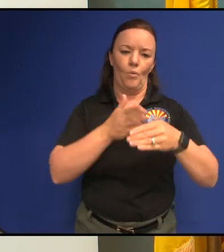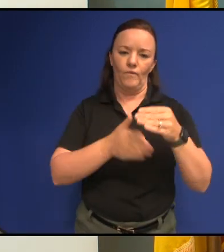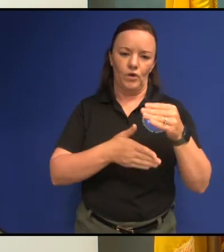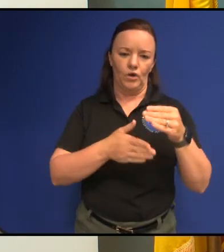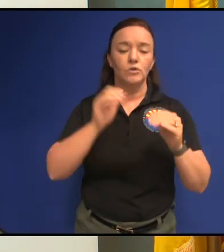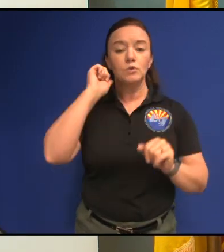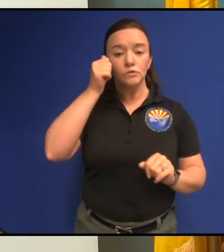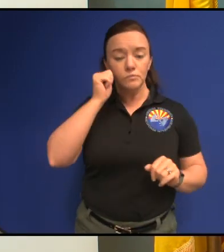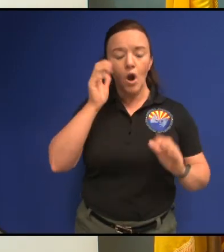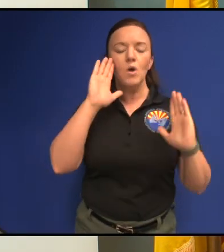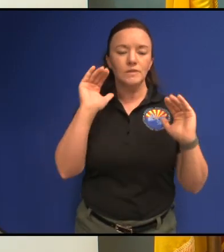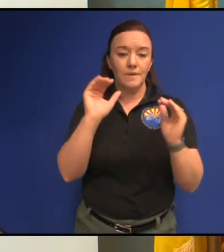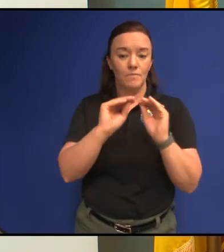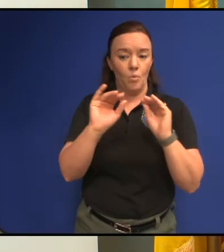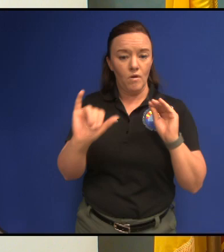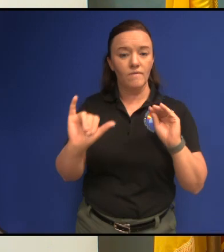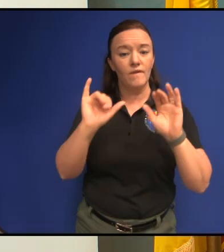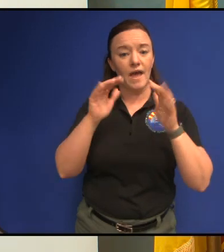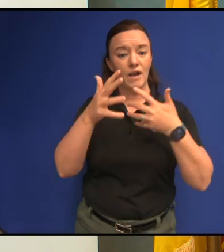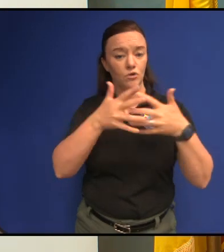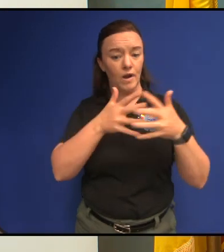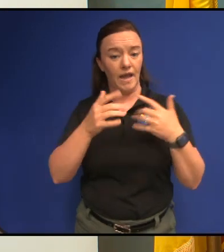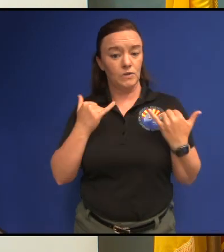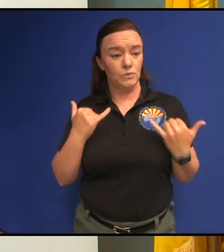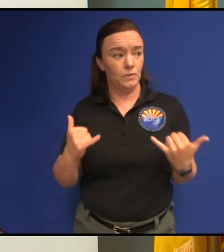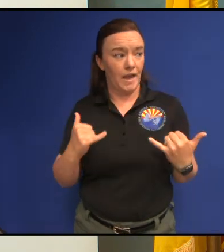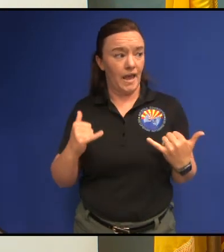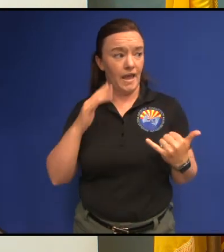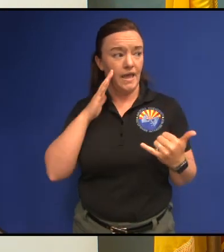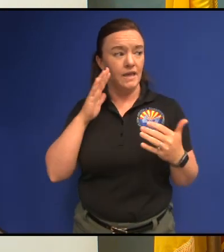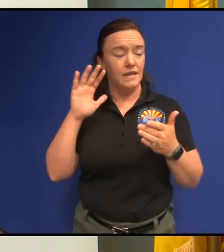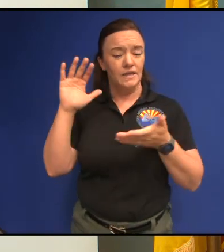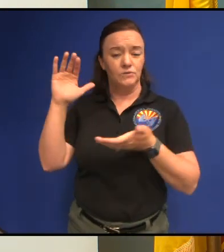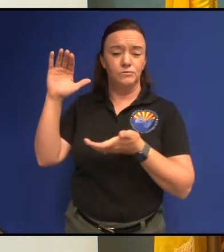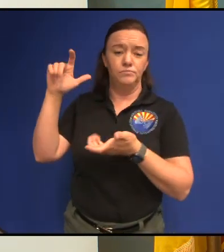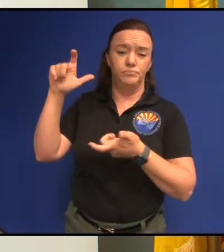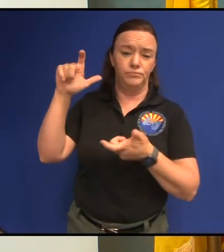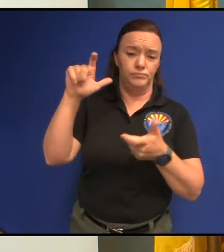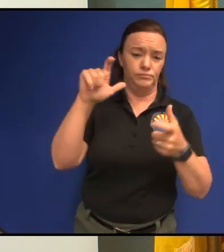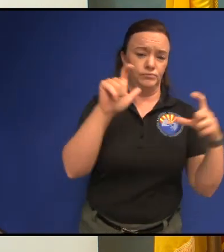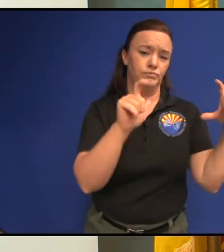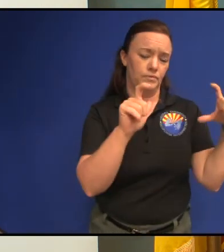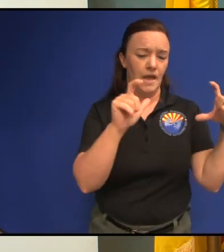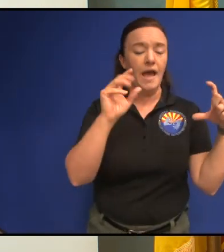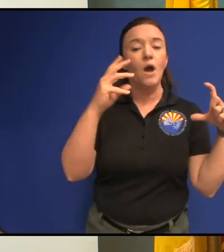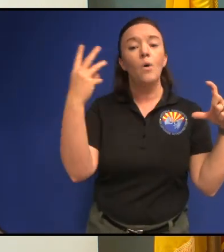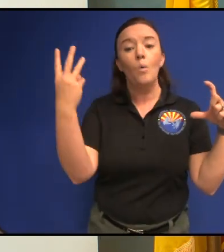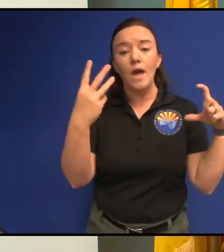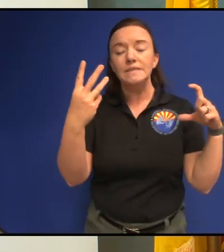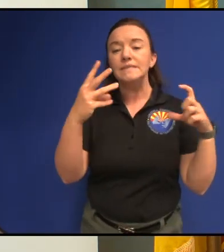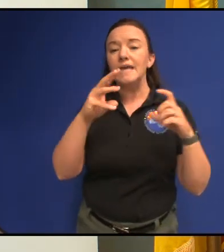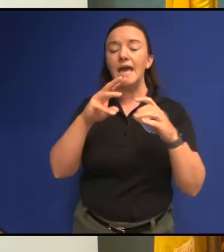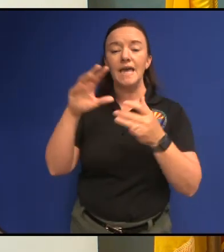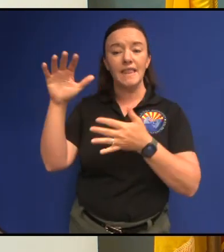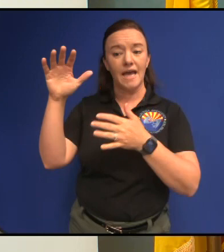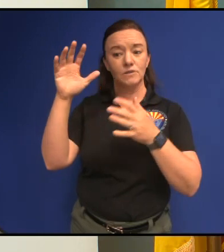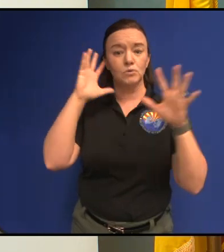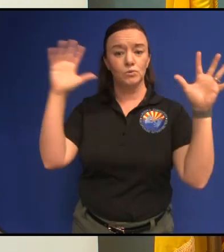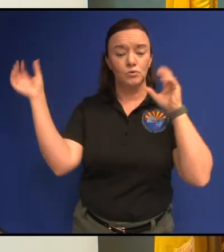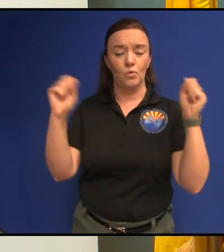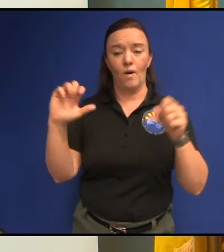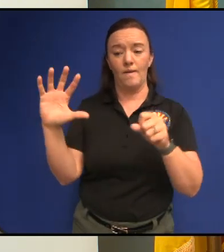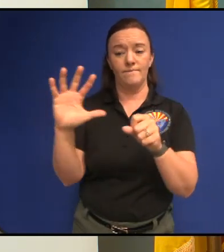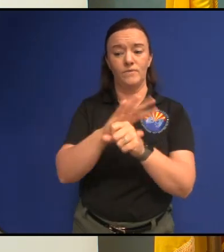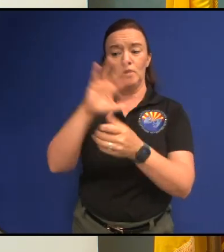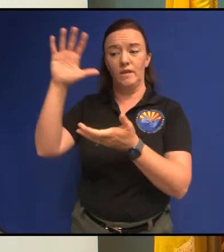of that gray that we're seeing there today to end up over here. And then heading into Wednesday as that storm fully starts to lift off and we